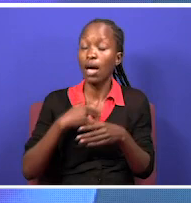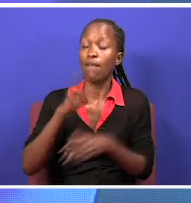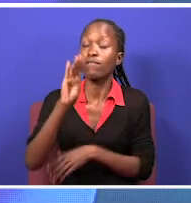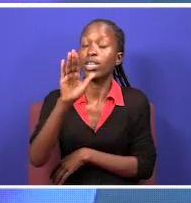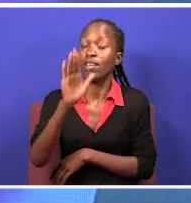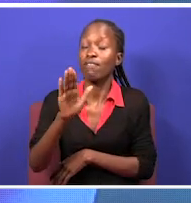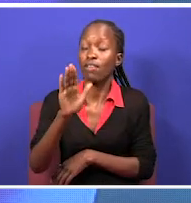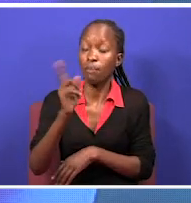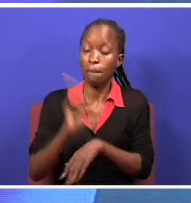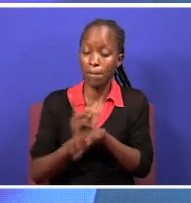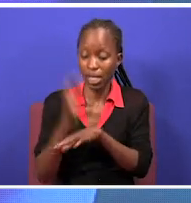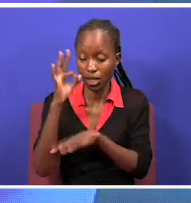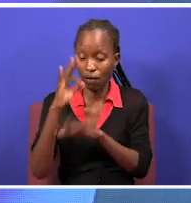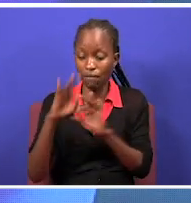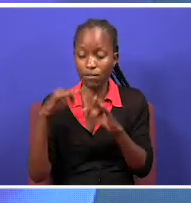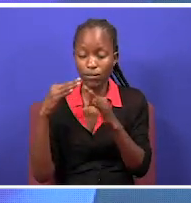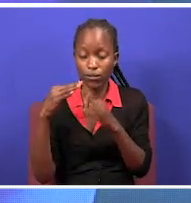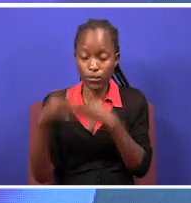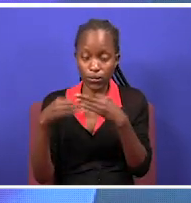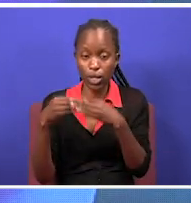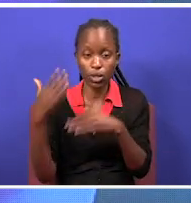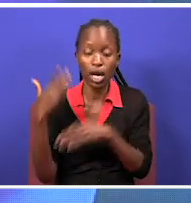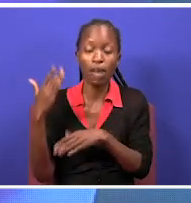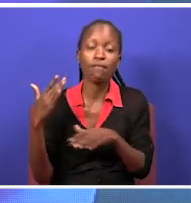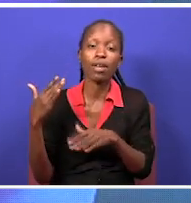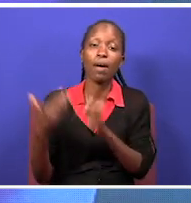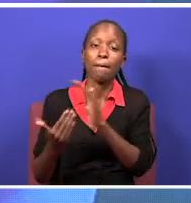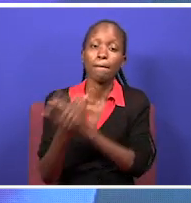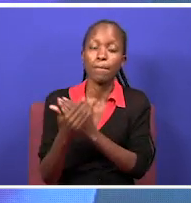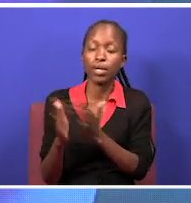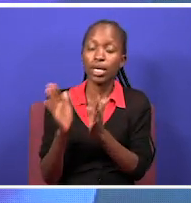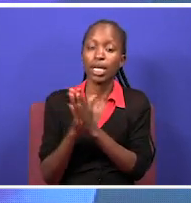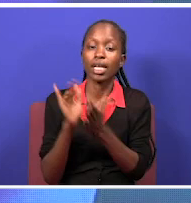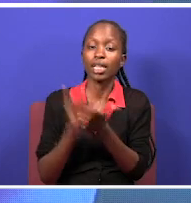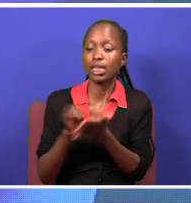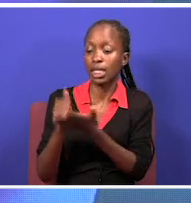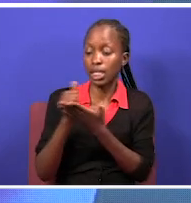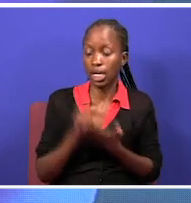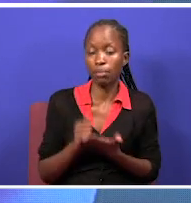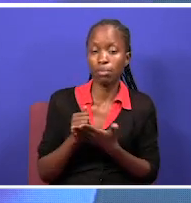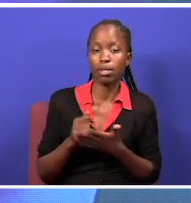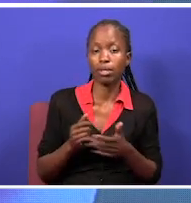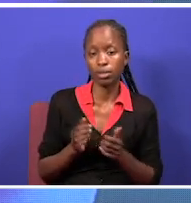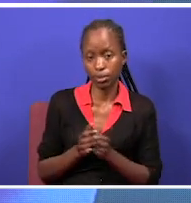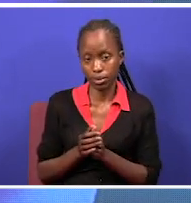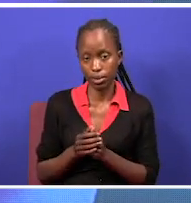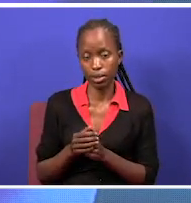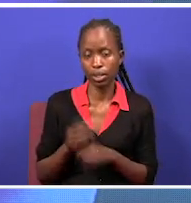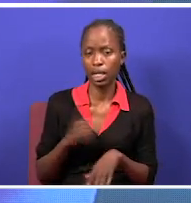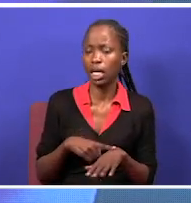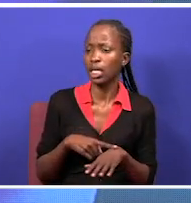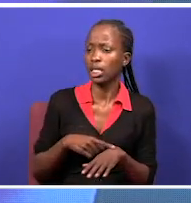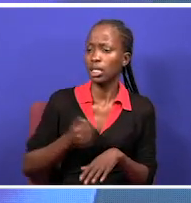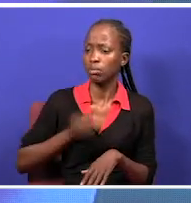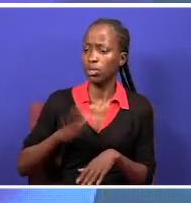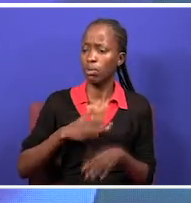of devotion every morning. And really, that really helped. By the time Joyce was 6 years,